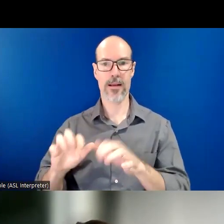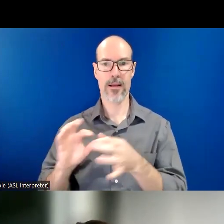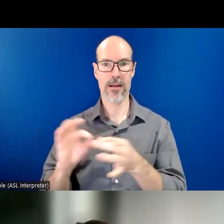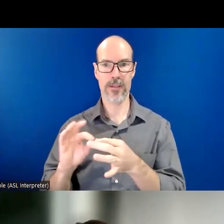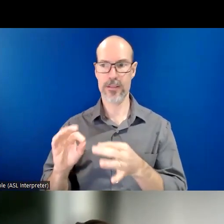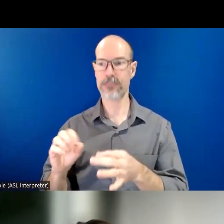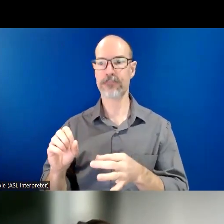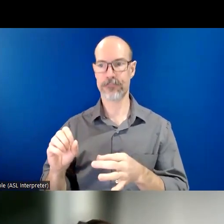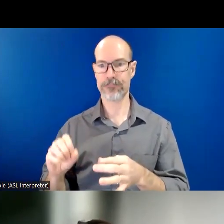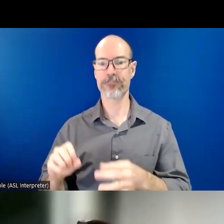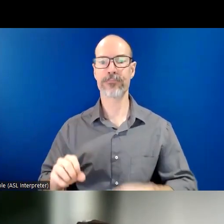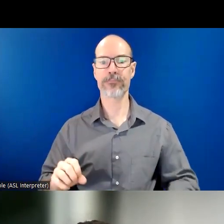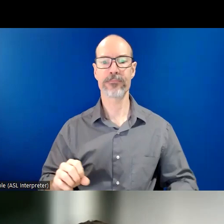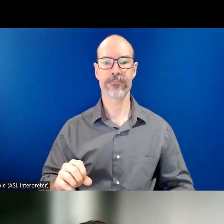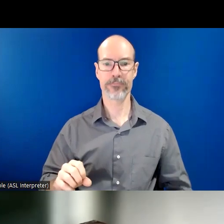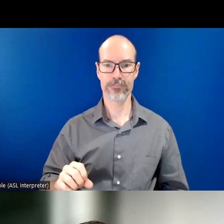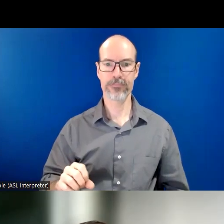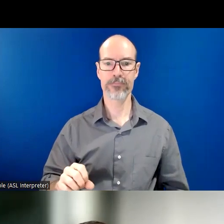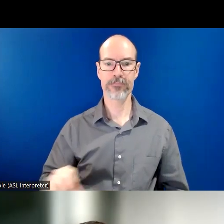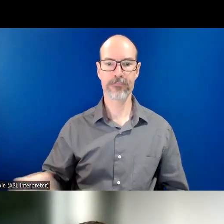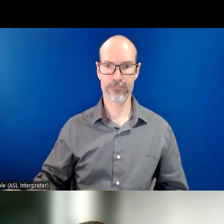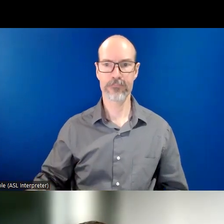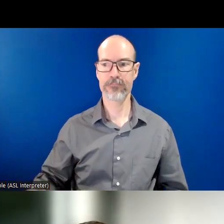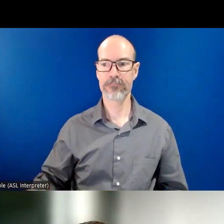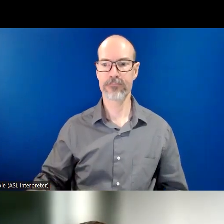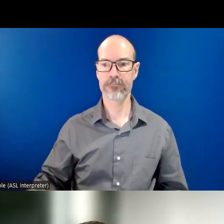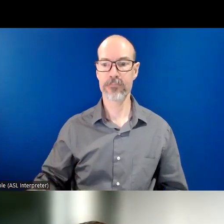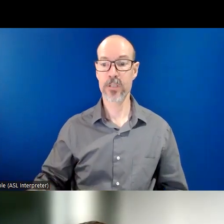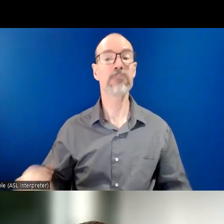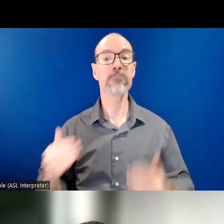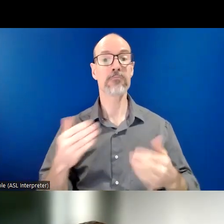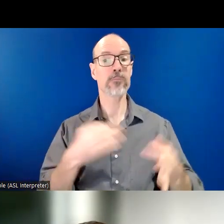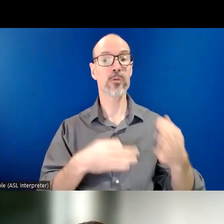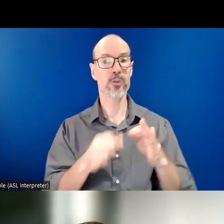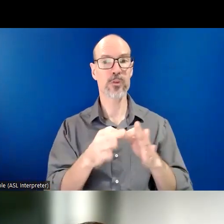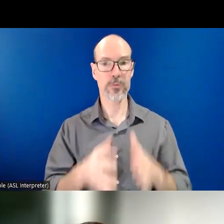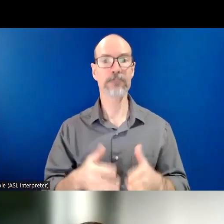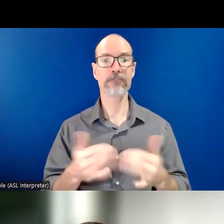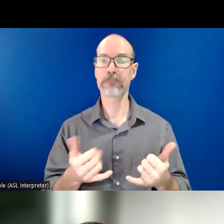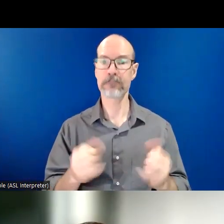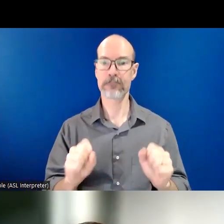Okay. All right, so we have a couple from David Dow. The first one is,